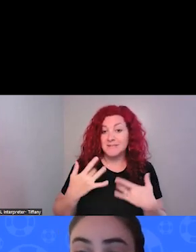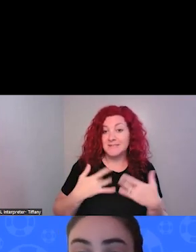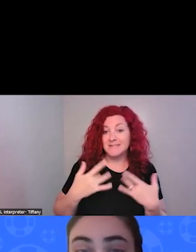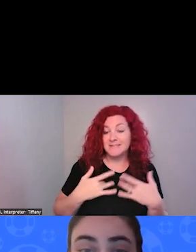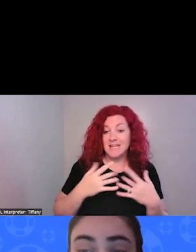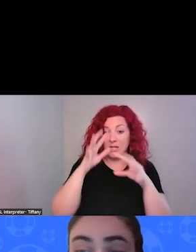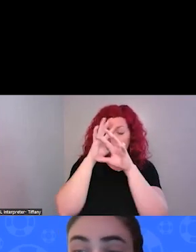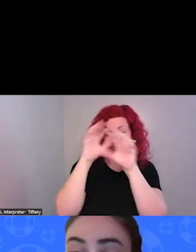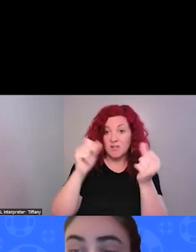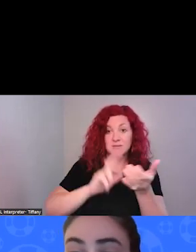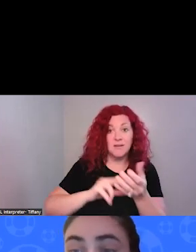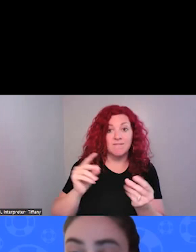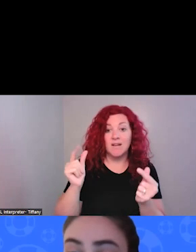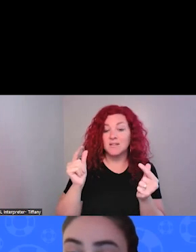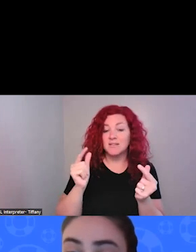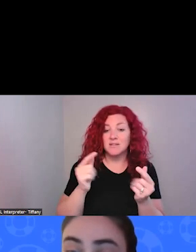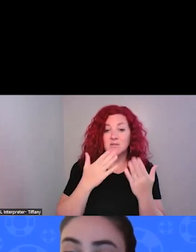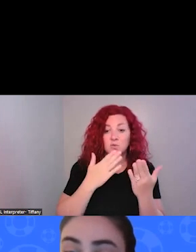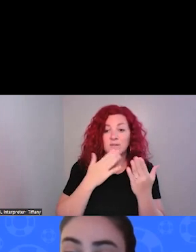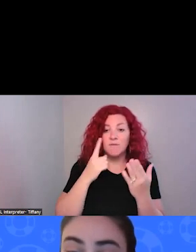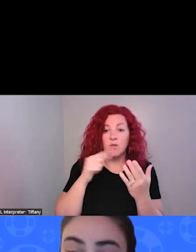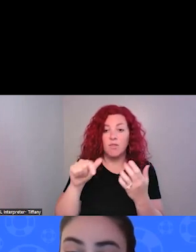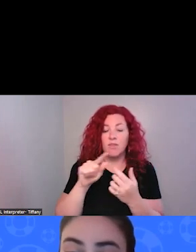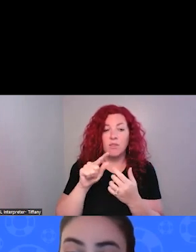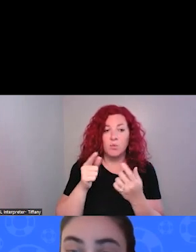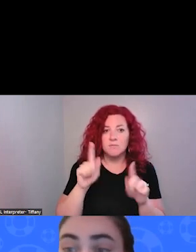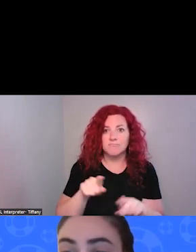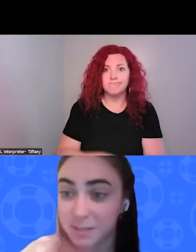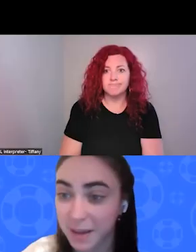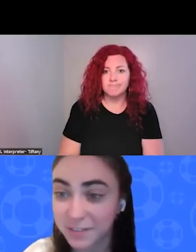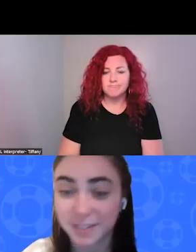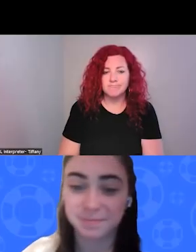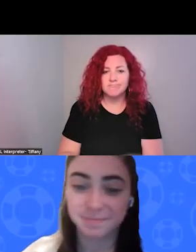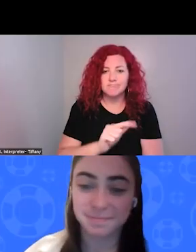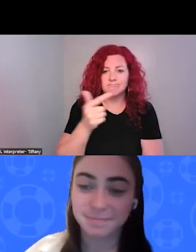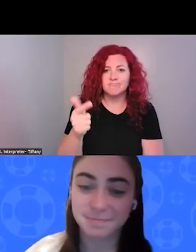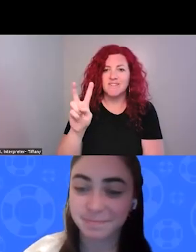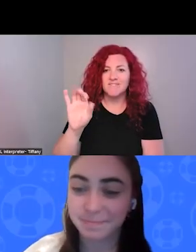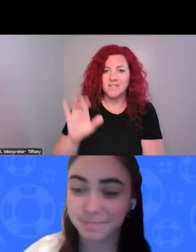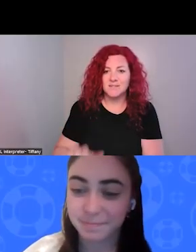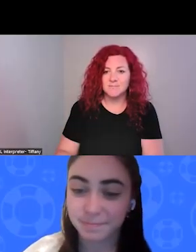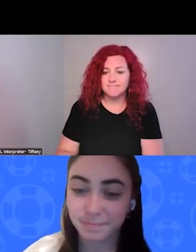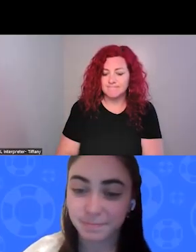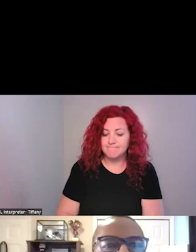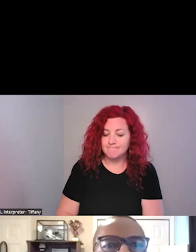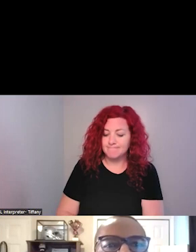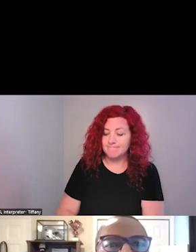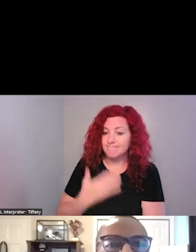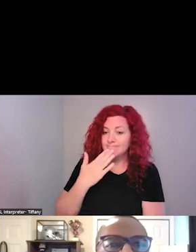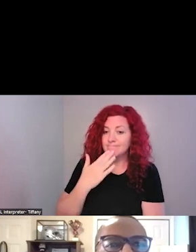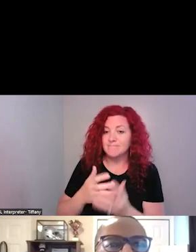it so quickly, and we're really grateful for those investments. And I'll pass it back to Vic. Thank you so